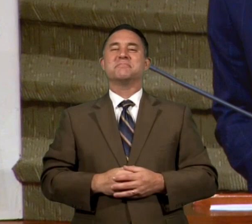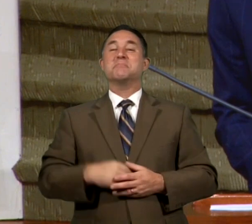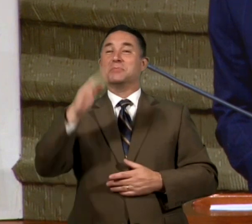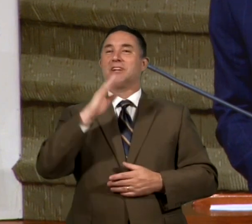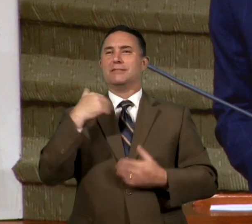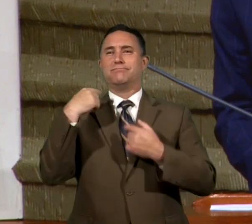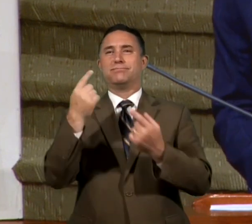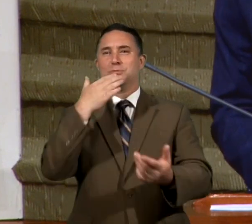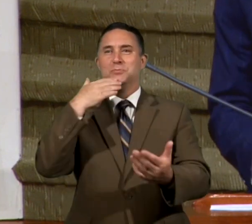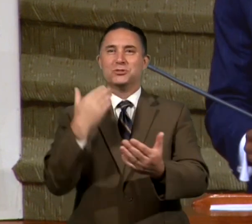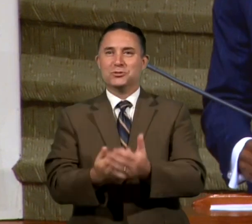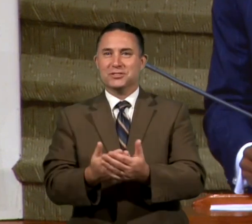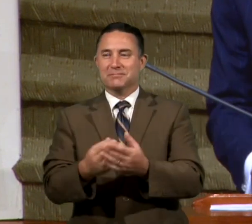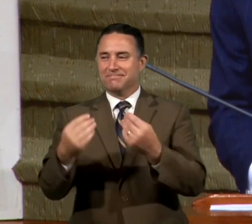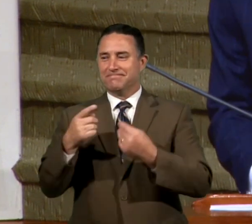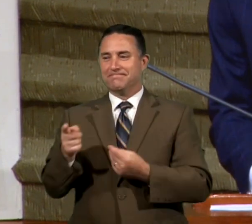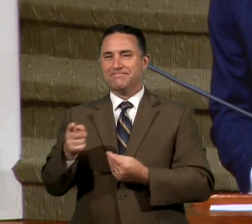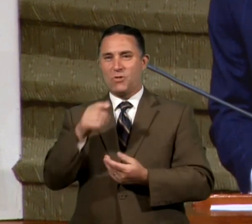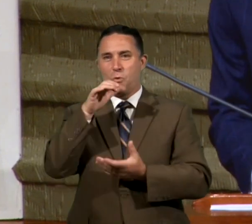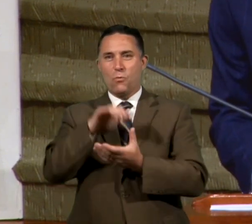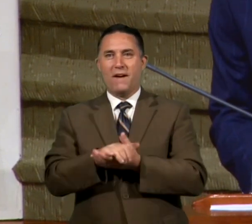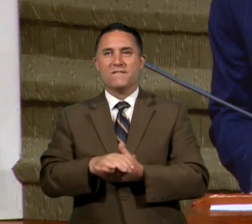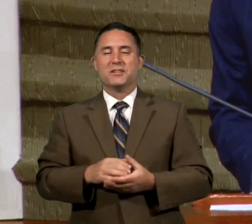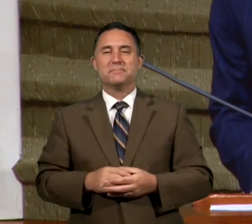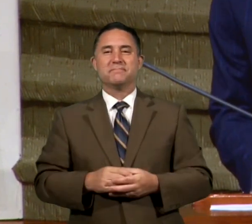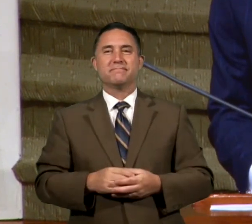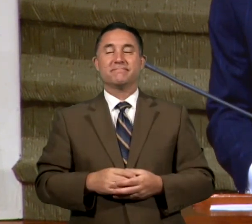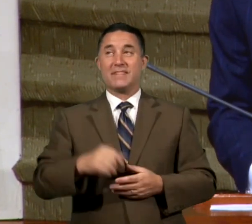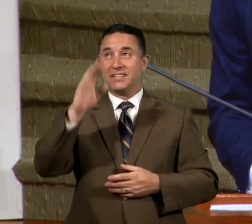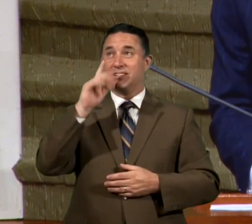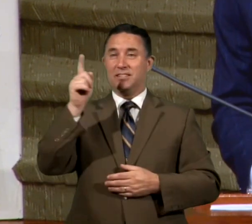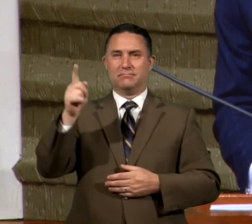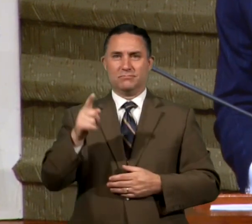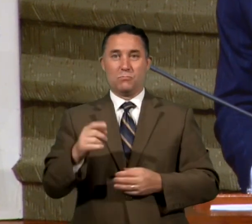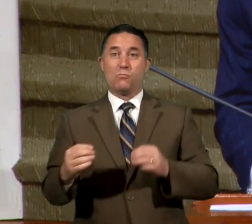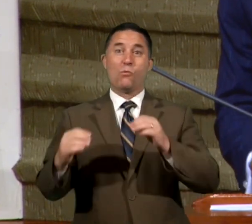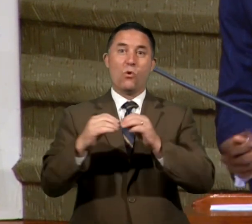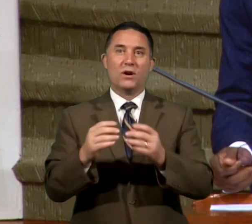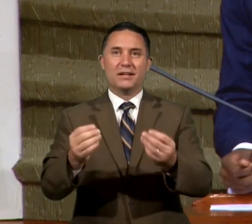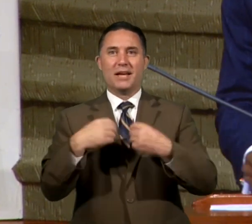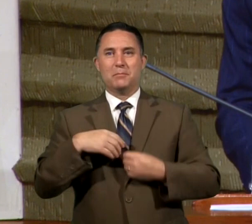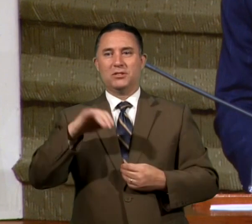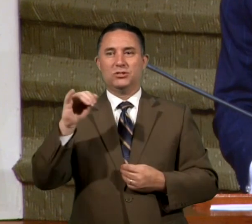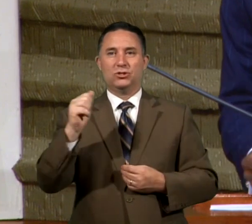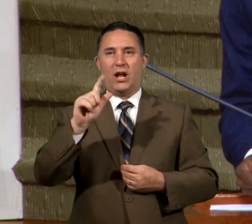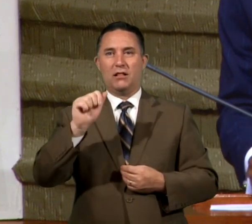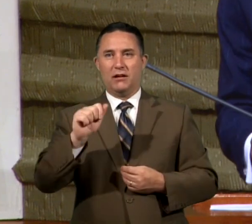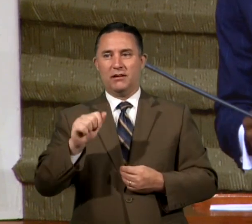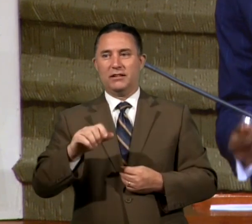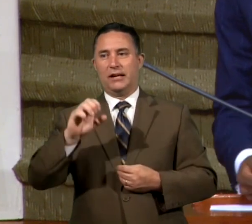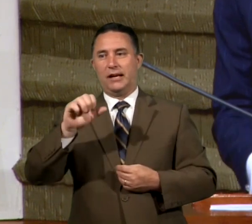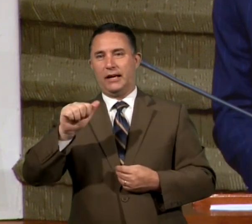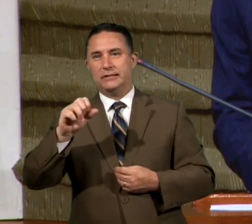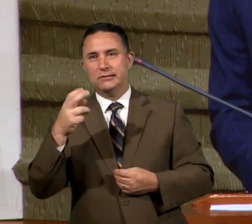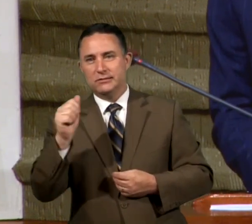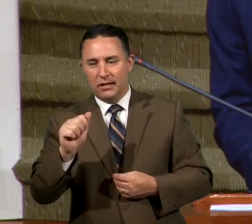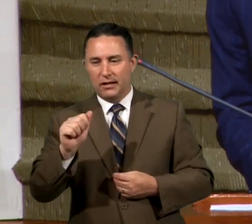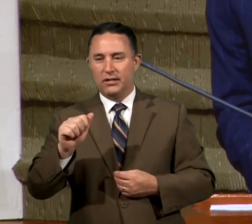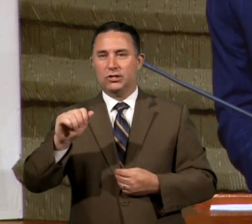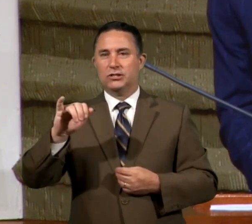God has been good in giving me her, and then God went a step further and gave me Jayla and Asa and